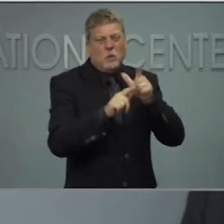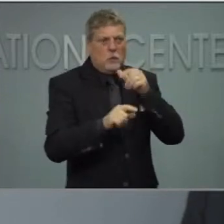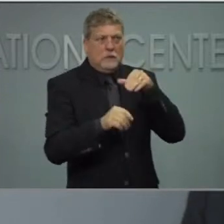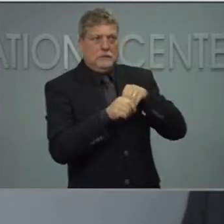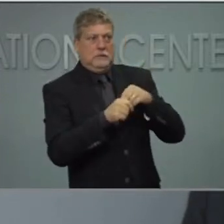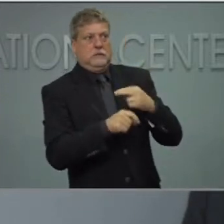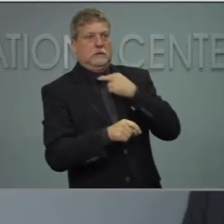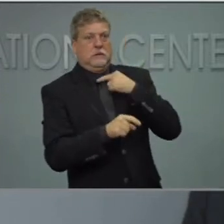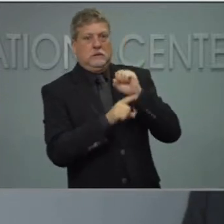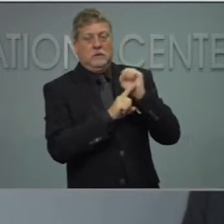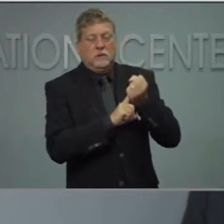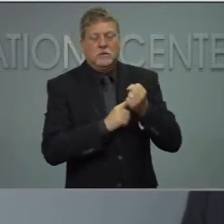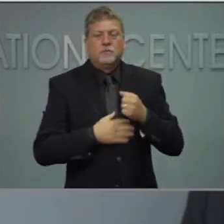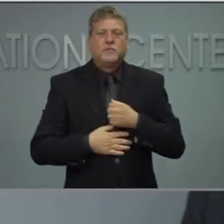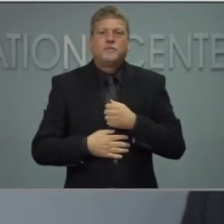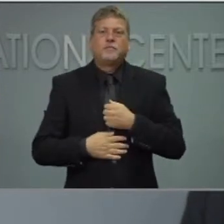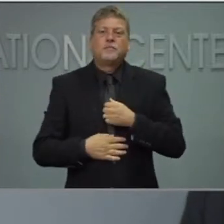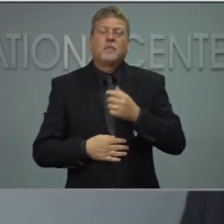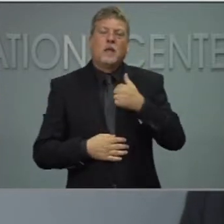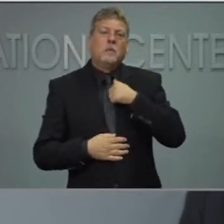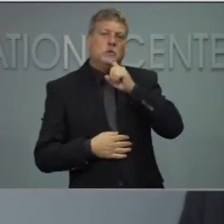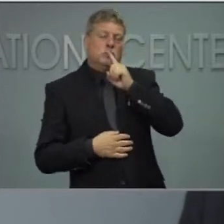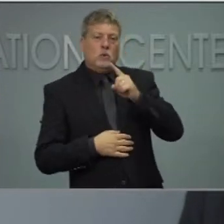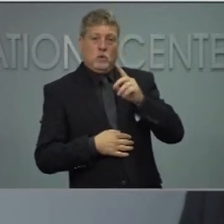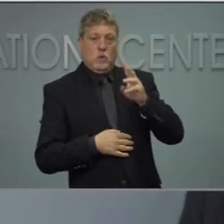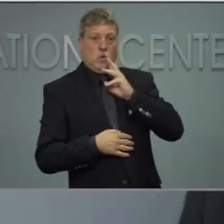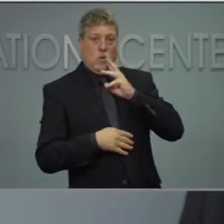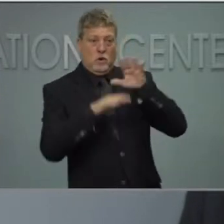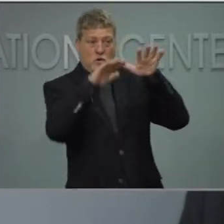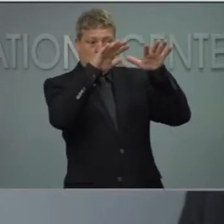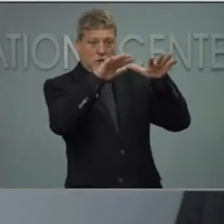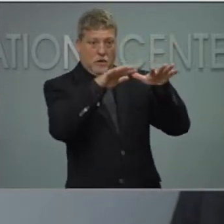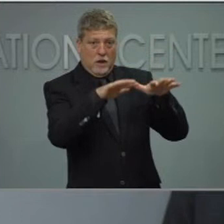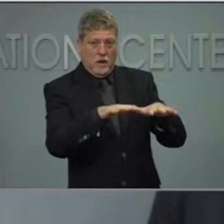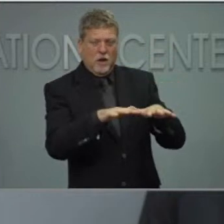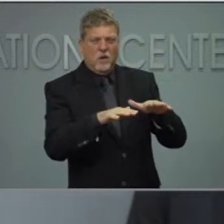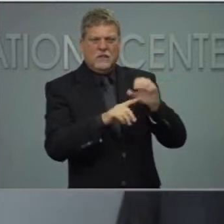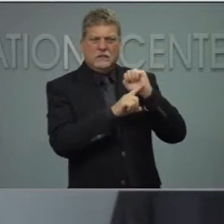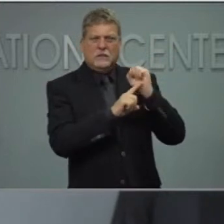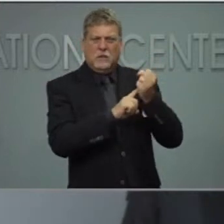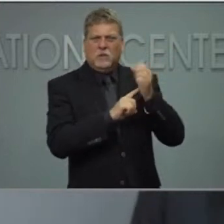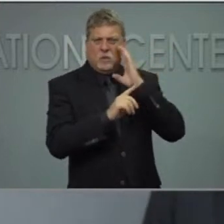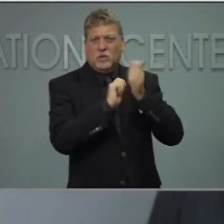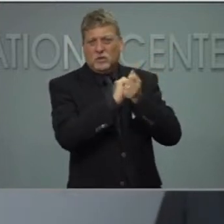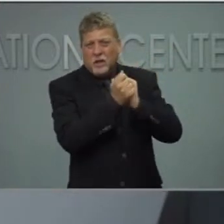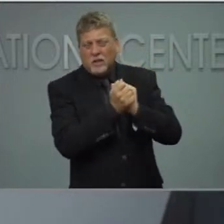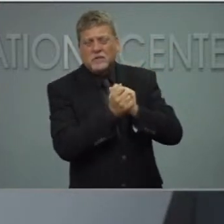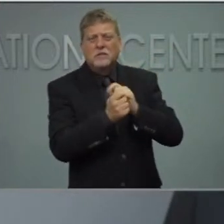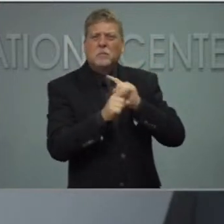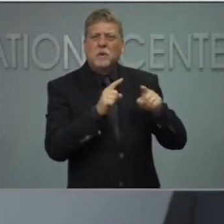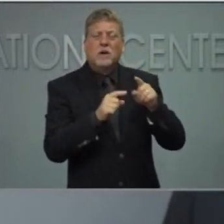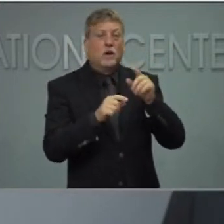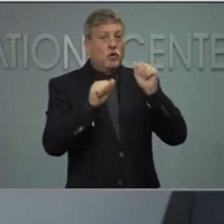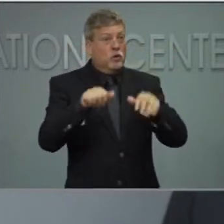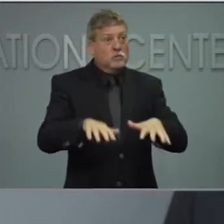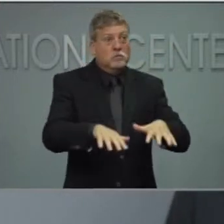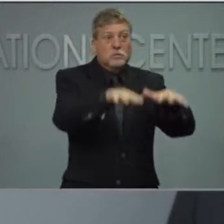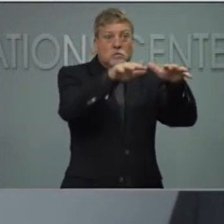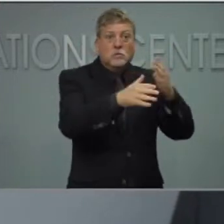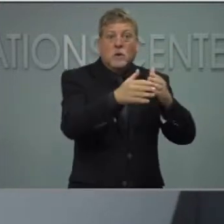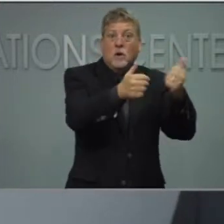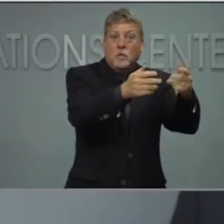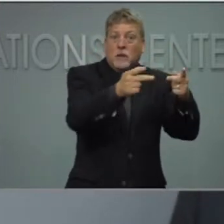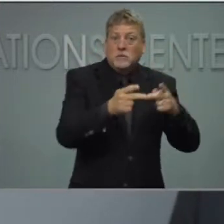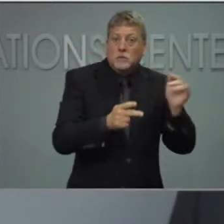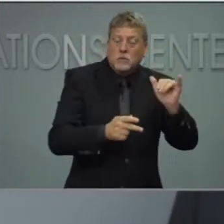conditions that will change as water ebbs and flows, and would again remind folks to be cautious and aware of those conditions on the ground. That's